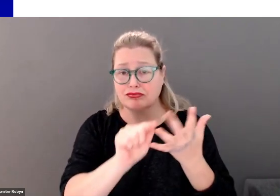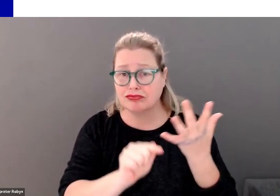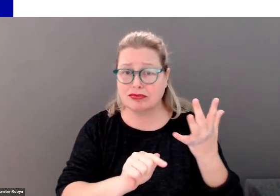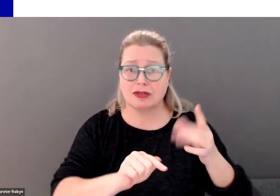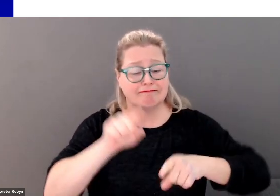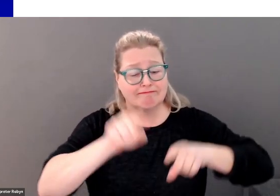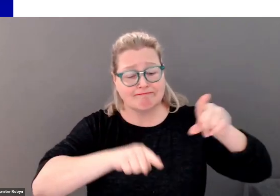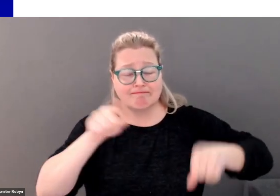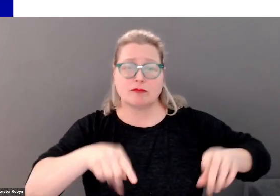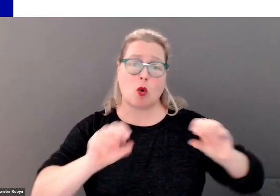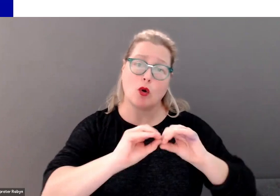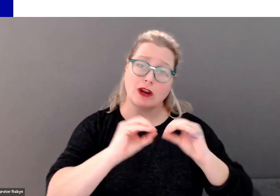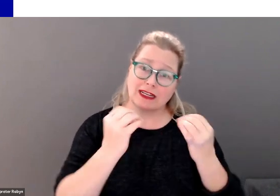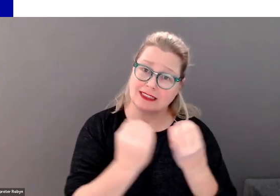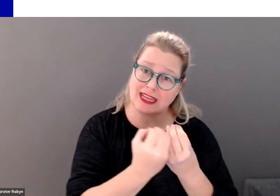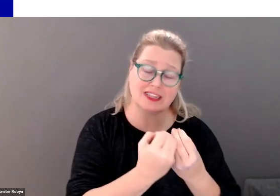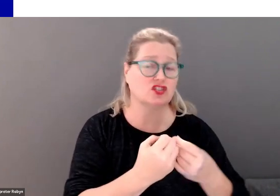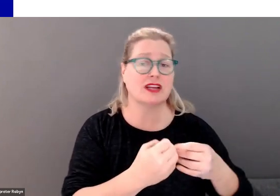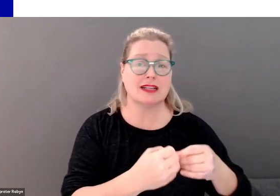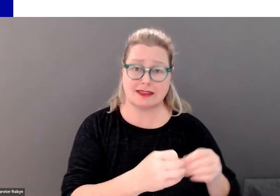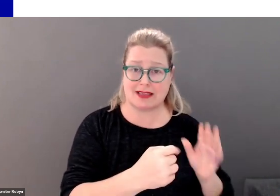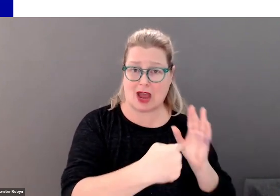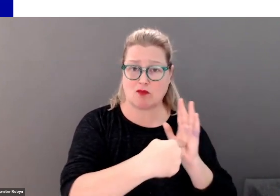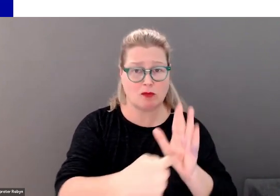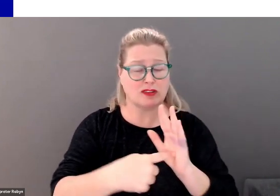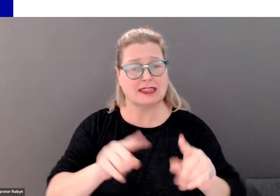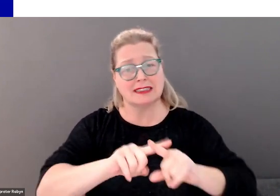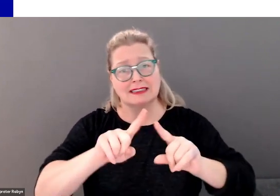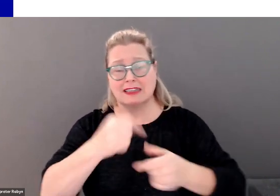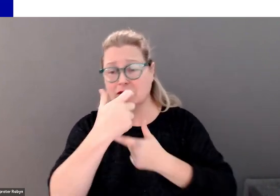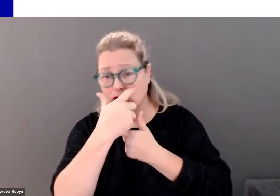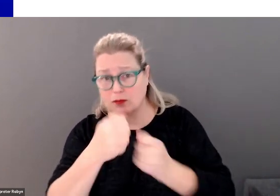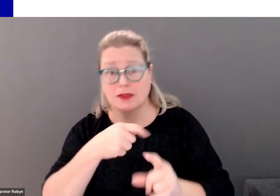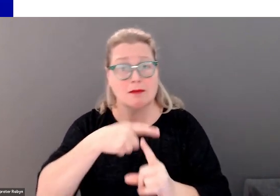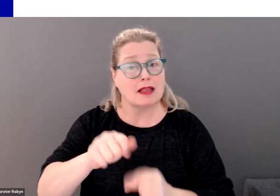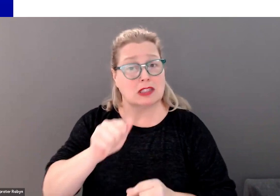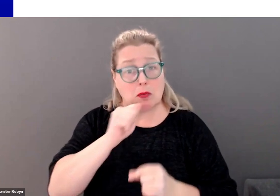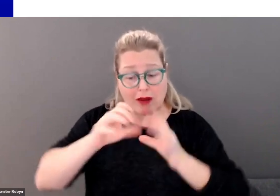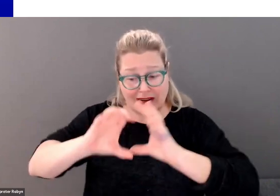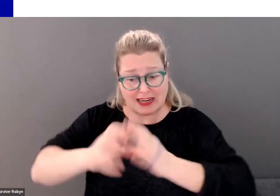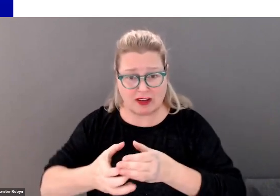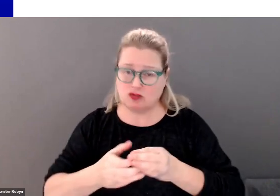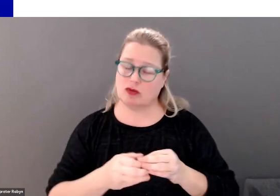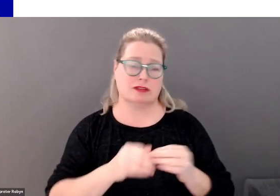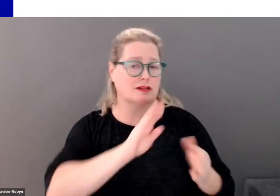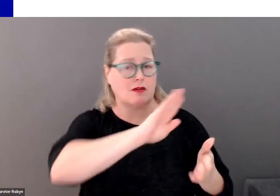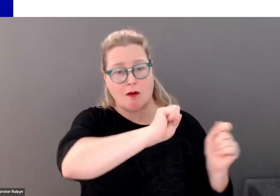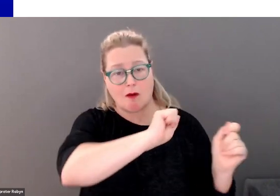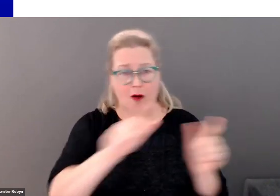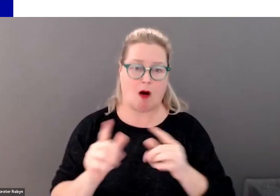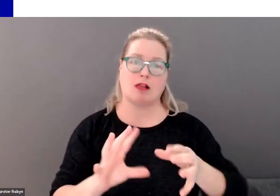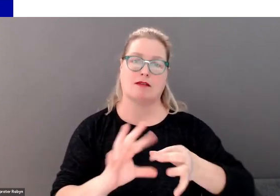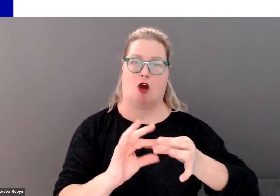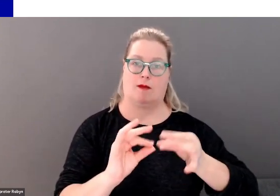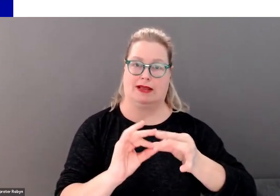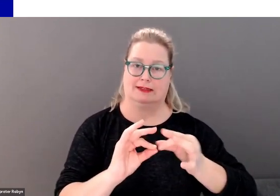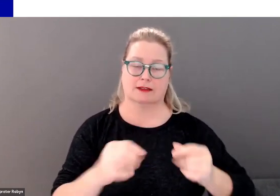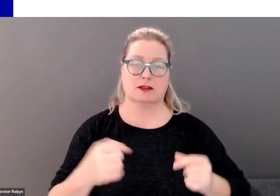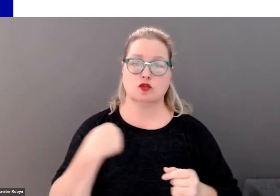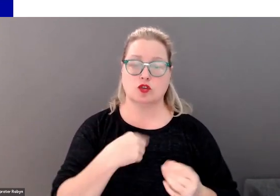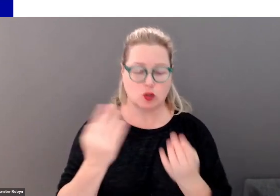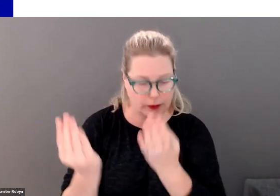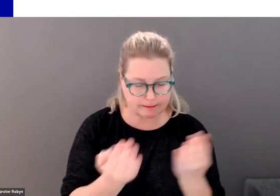organizations representing various interest groups and private individuals. And we considered the comments that we received